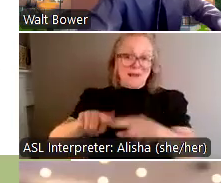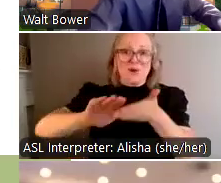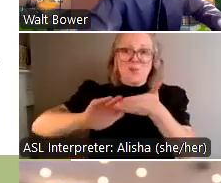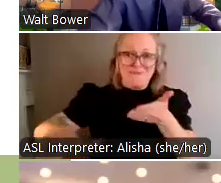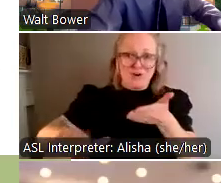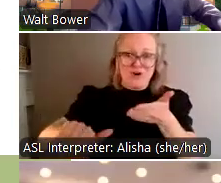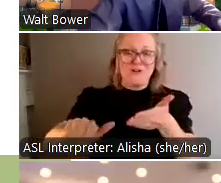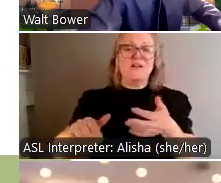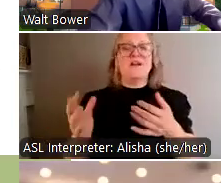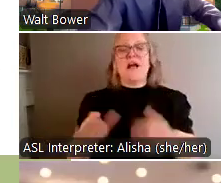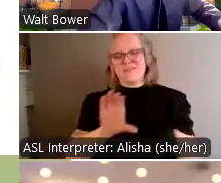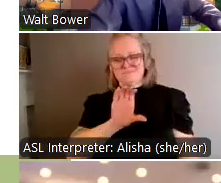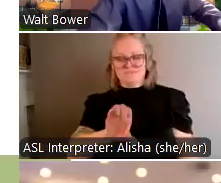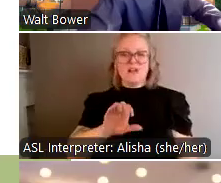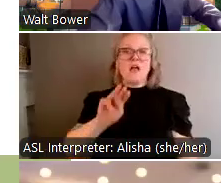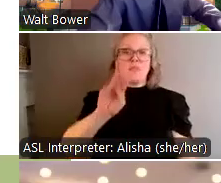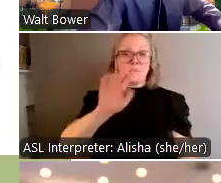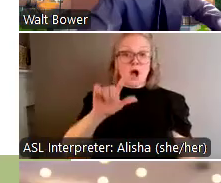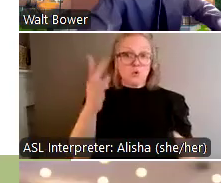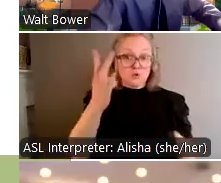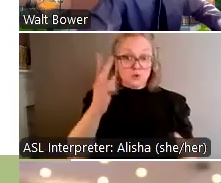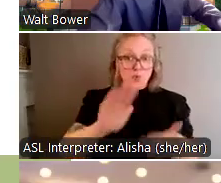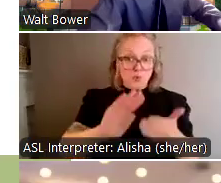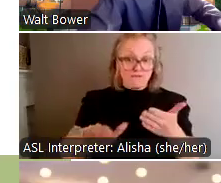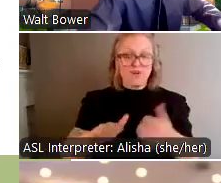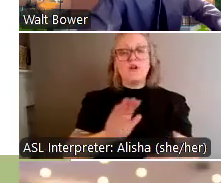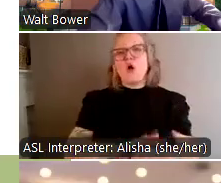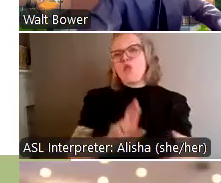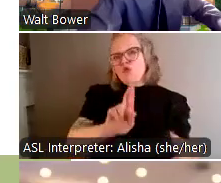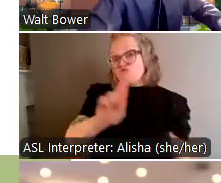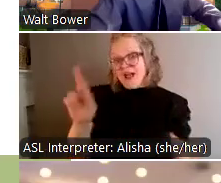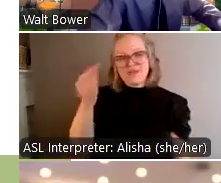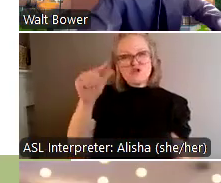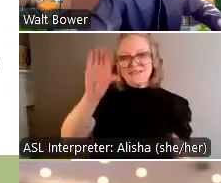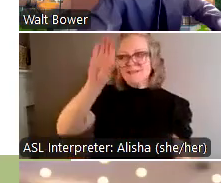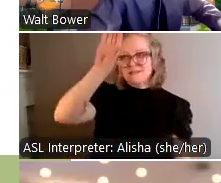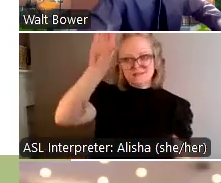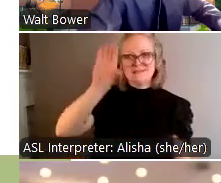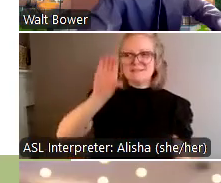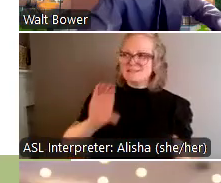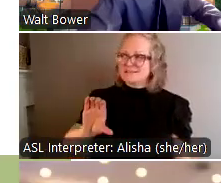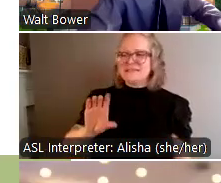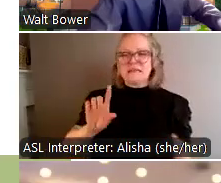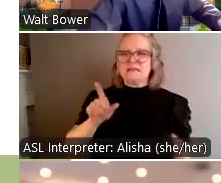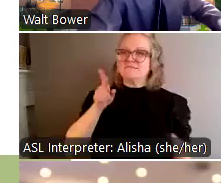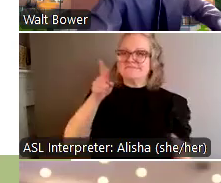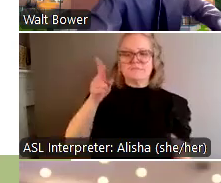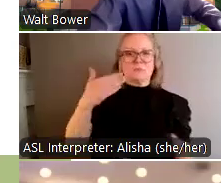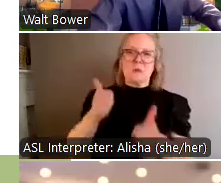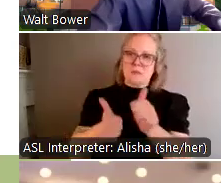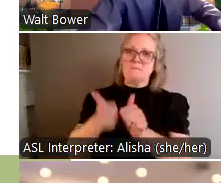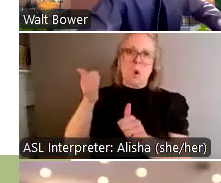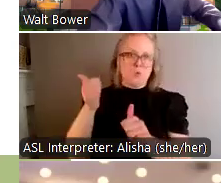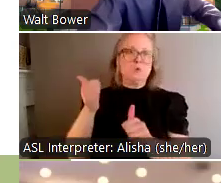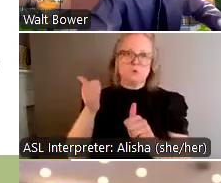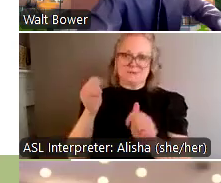have our Model 2 waiver. And then on the right side of your screen, which are probably the most talked about